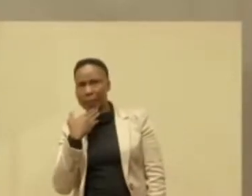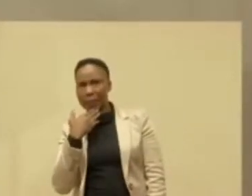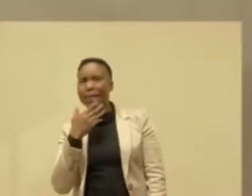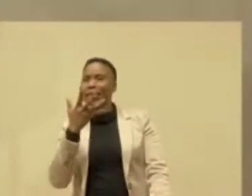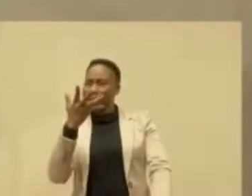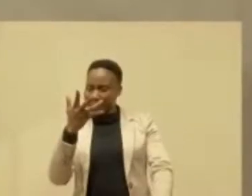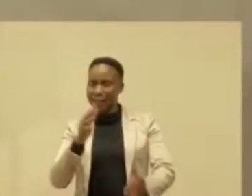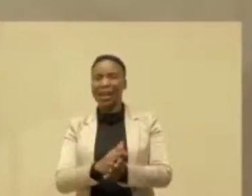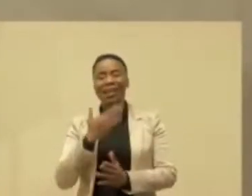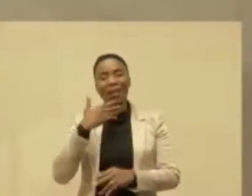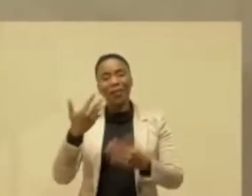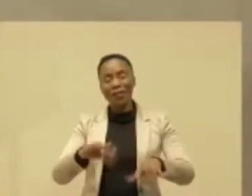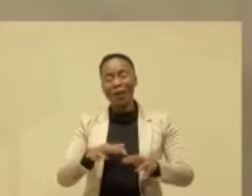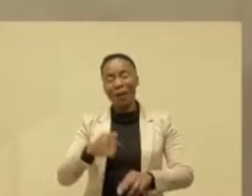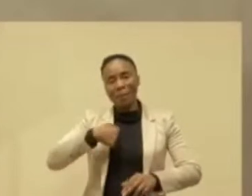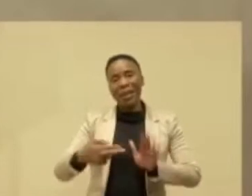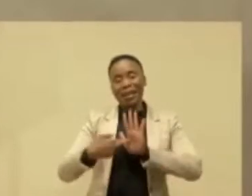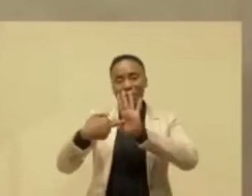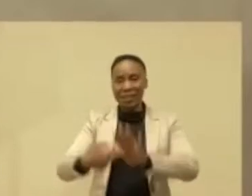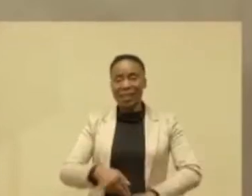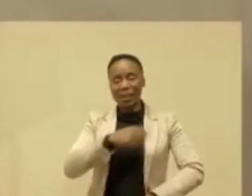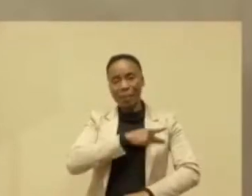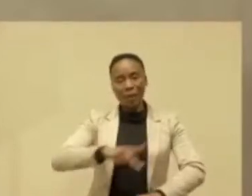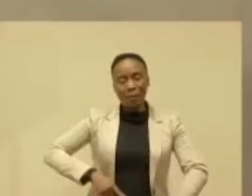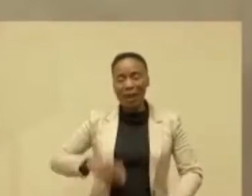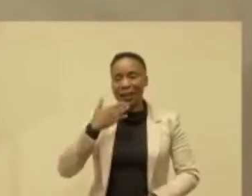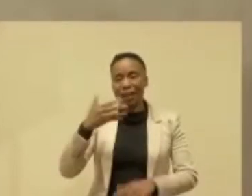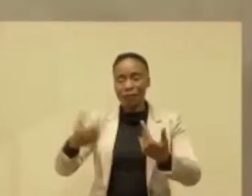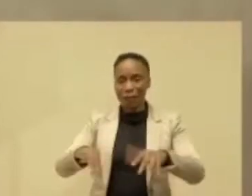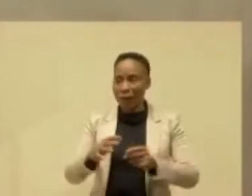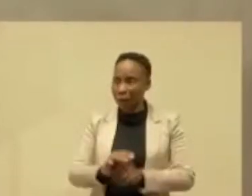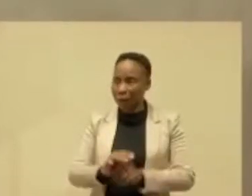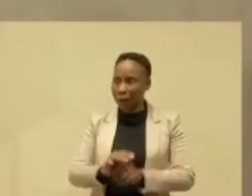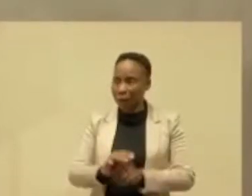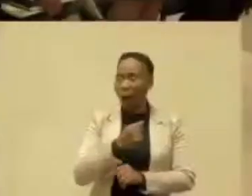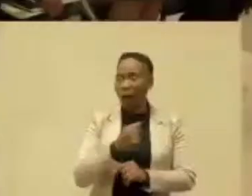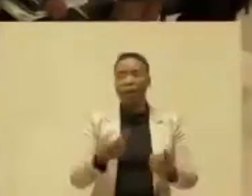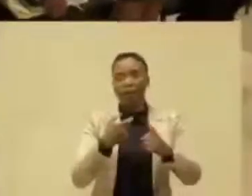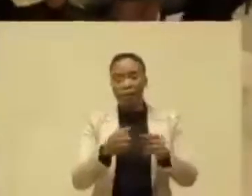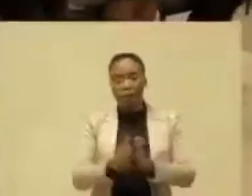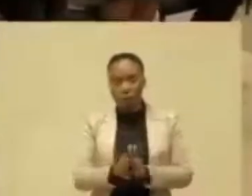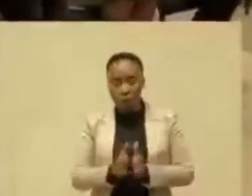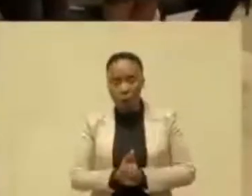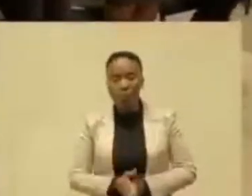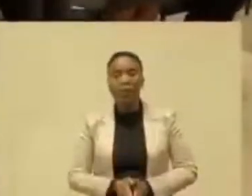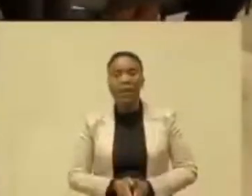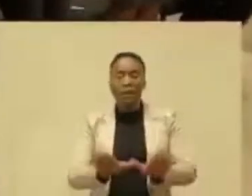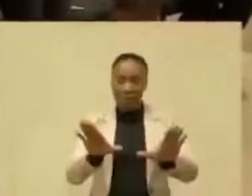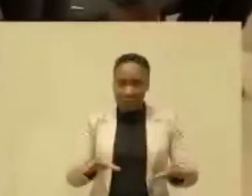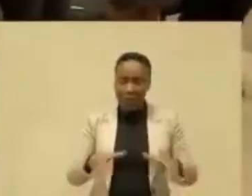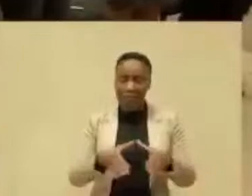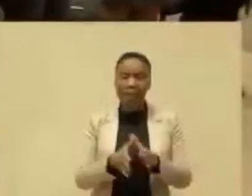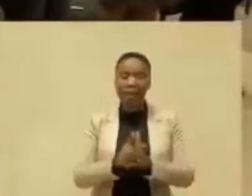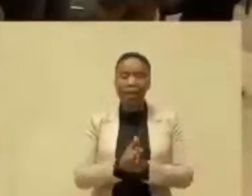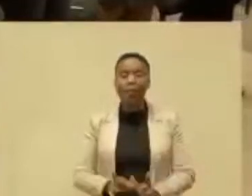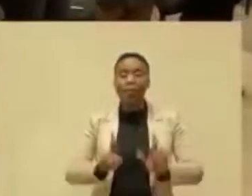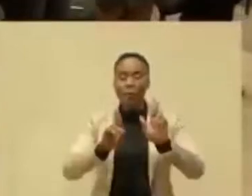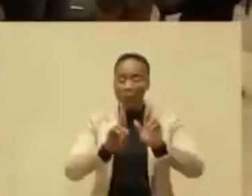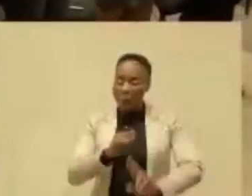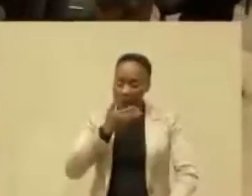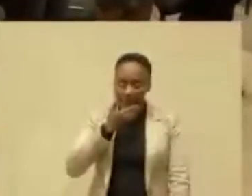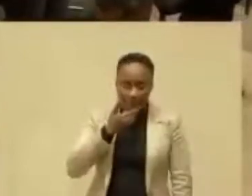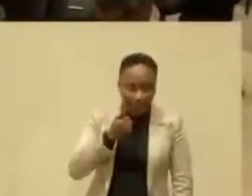behalf of the premier we thank you very much for having me part of this session and we wish you all of the best in ensuring